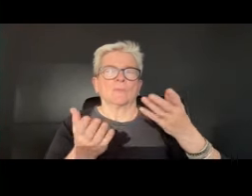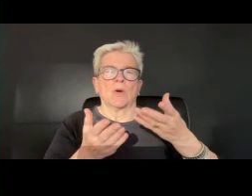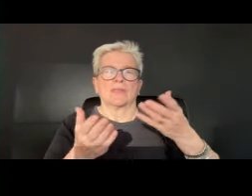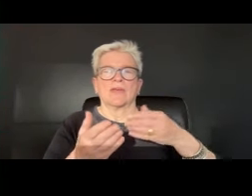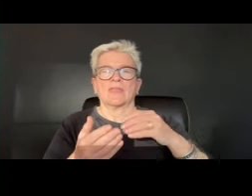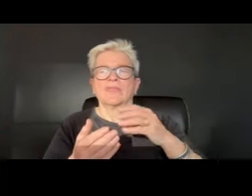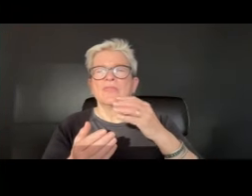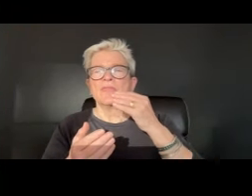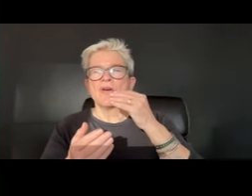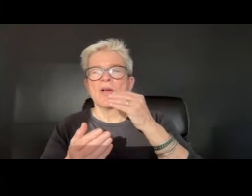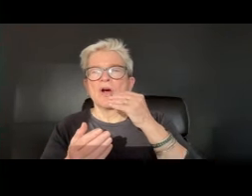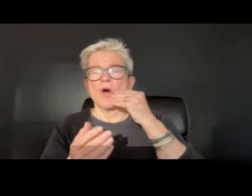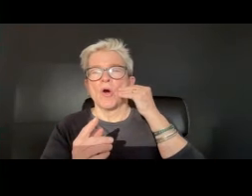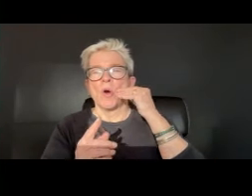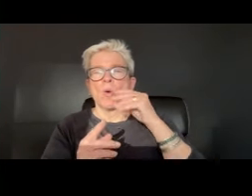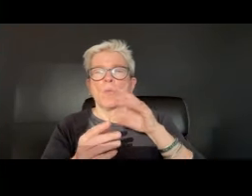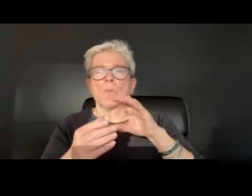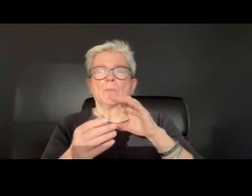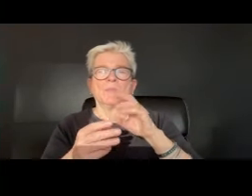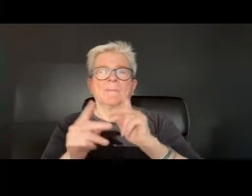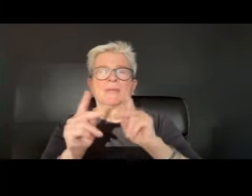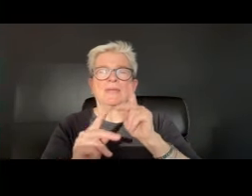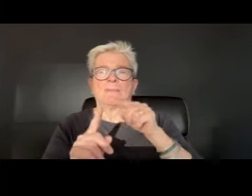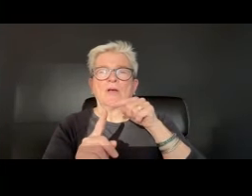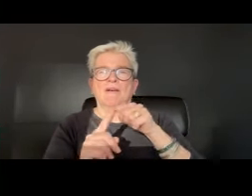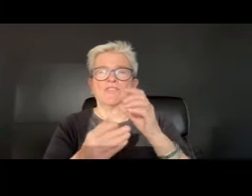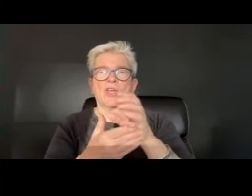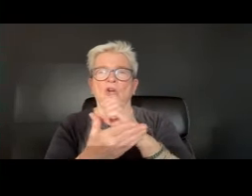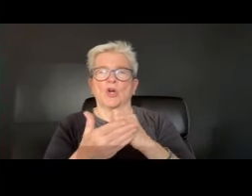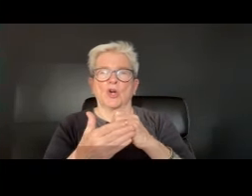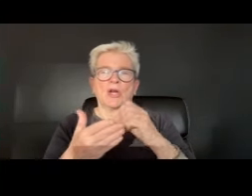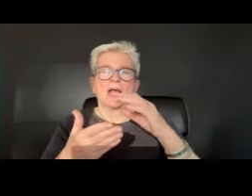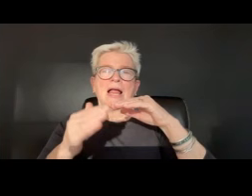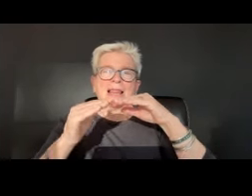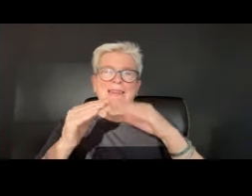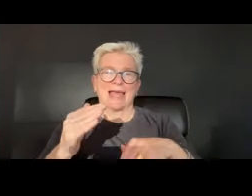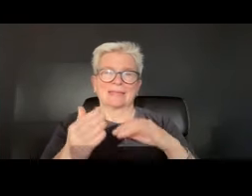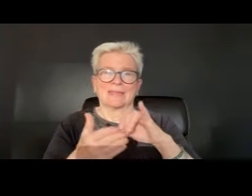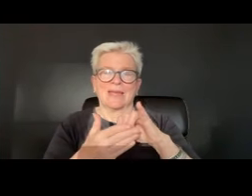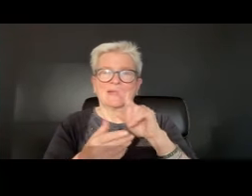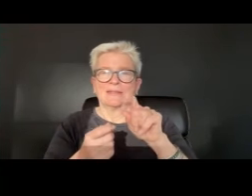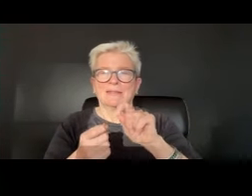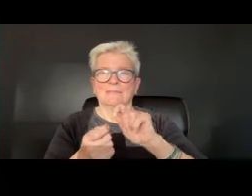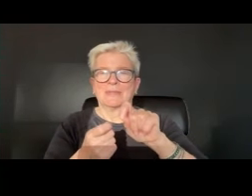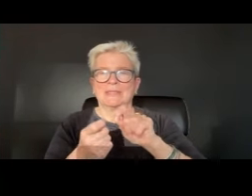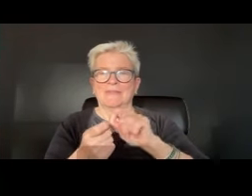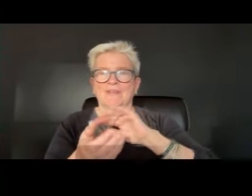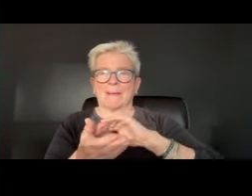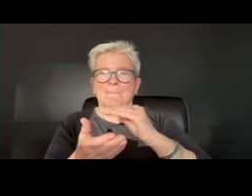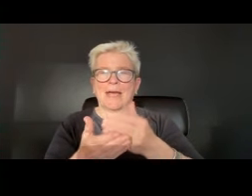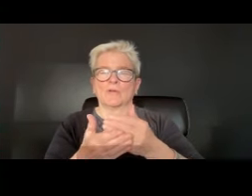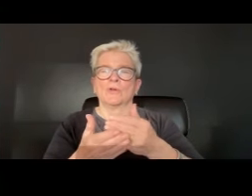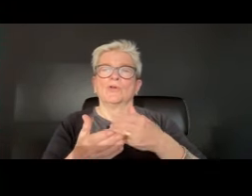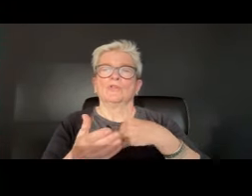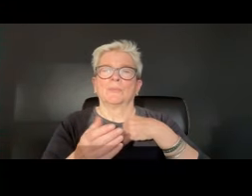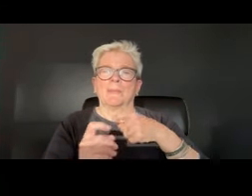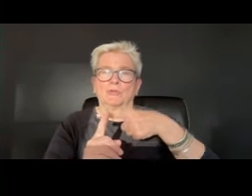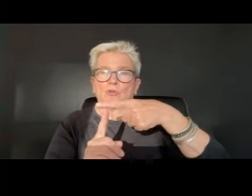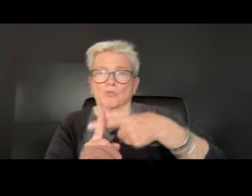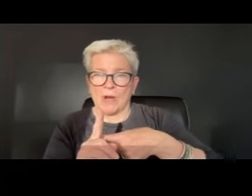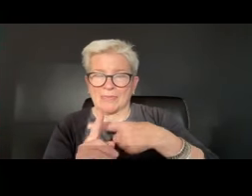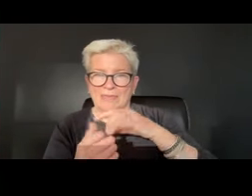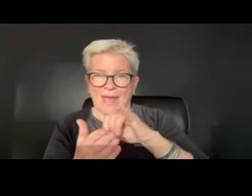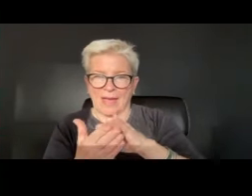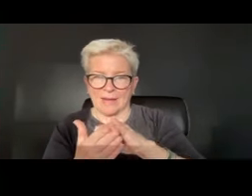has to show that they are earn less than a certain amount in order to occupy the units. And then the rent or the sales price is